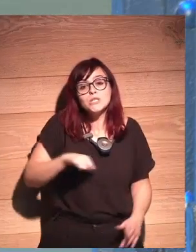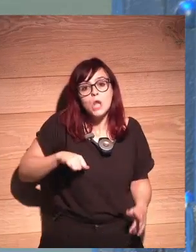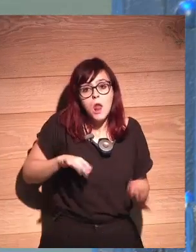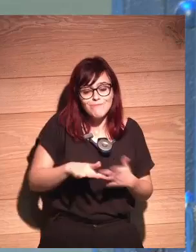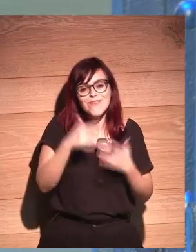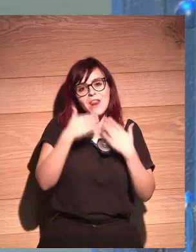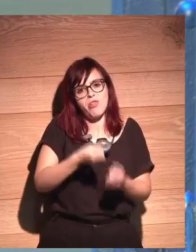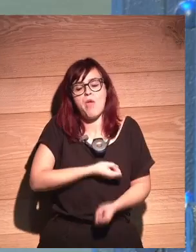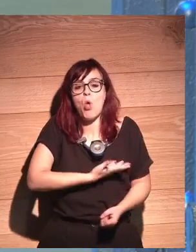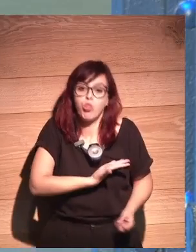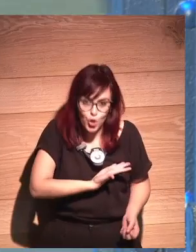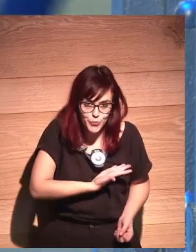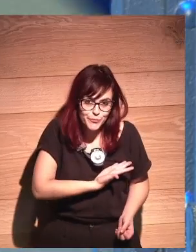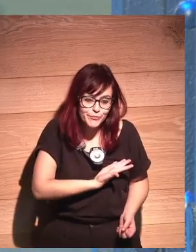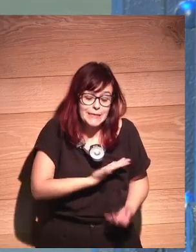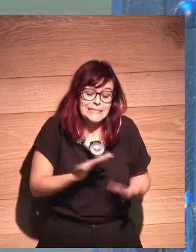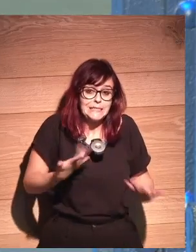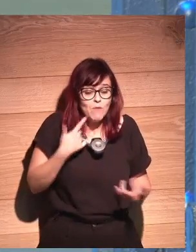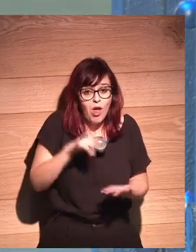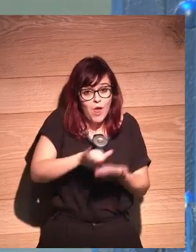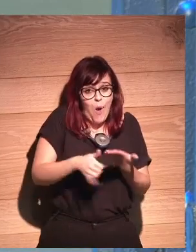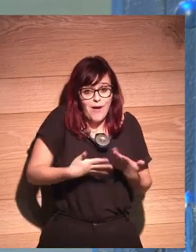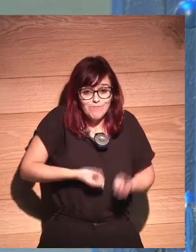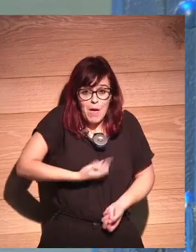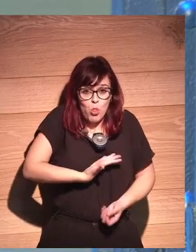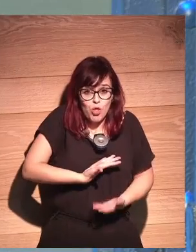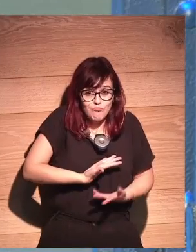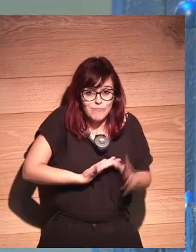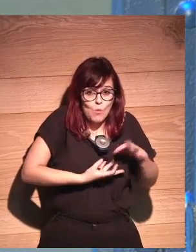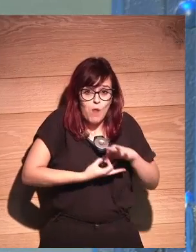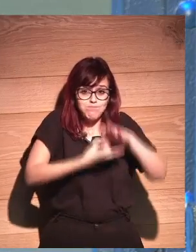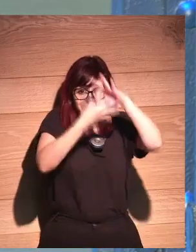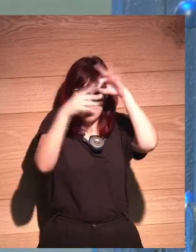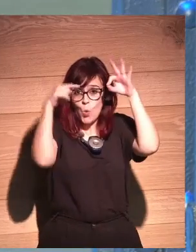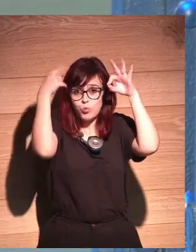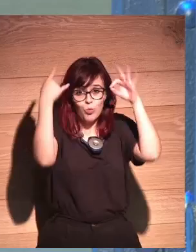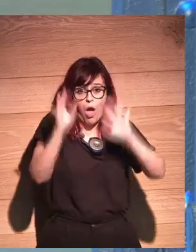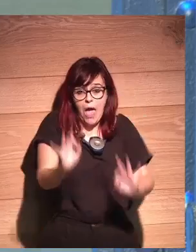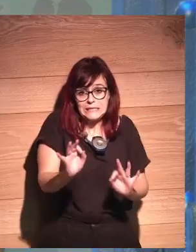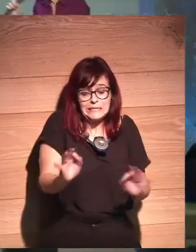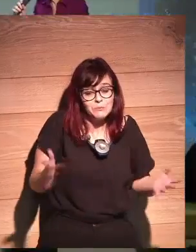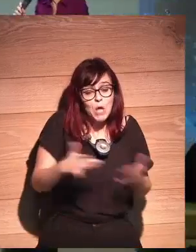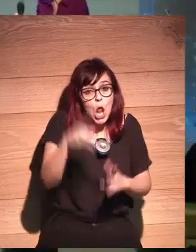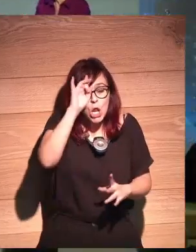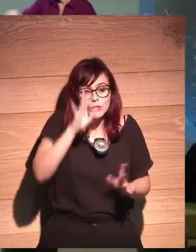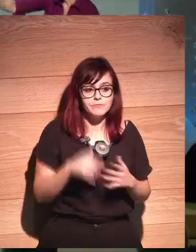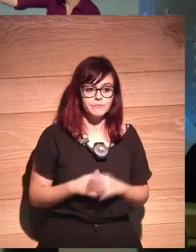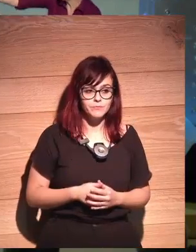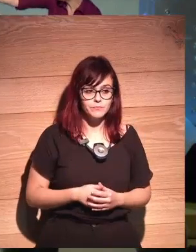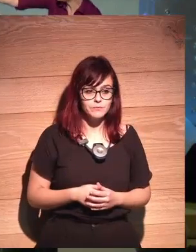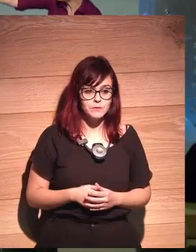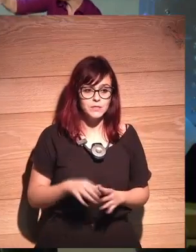closer to mobilization. So I think emotion is the key, through emotions, and that is also the language of culture. That's